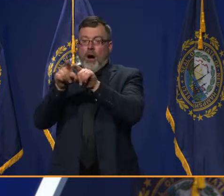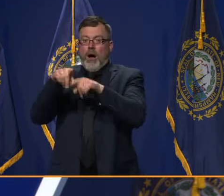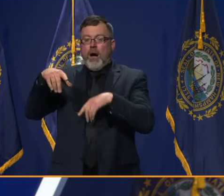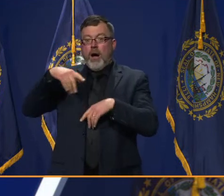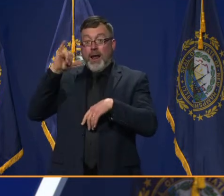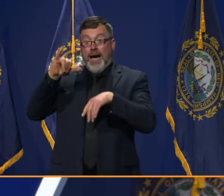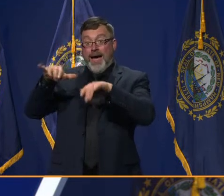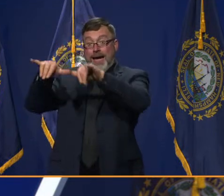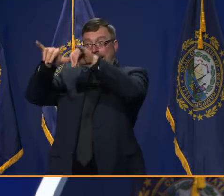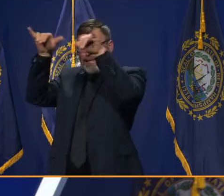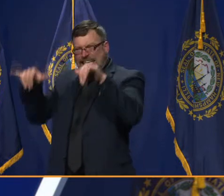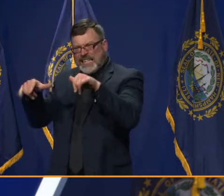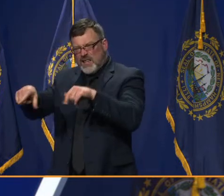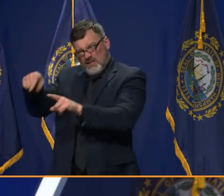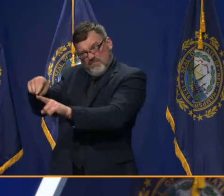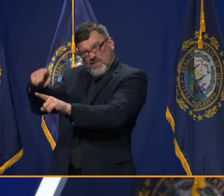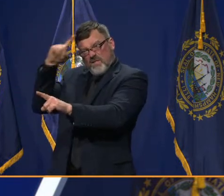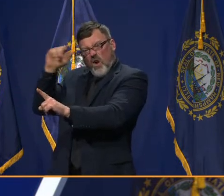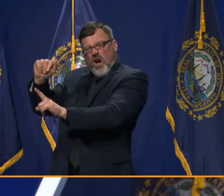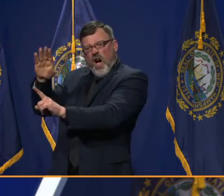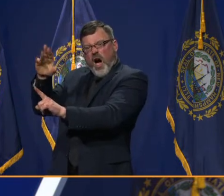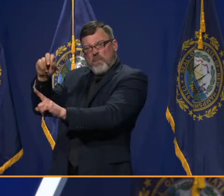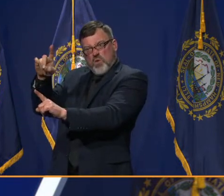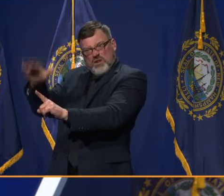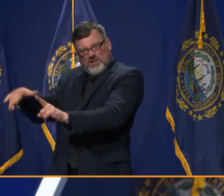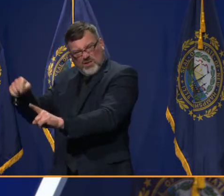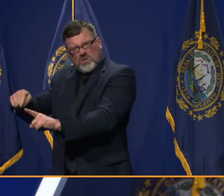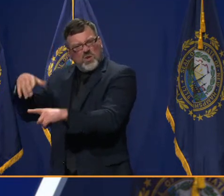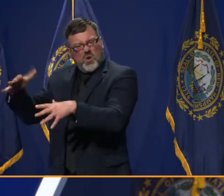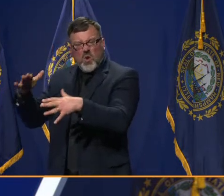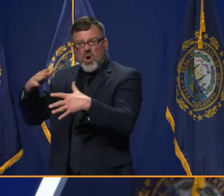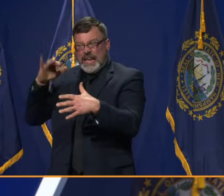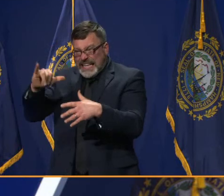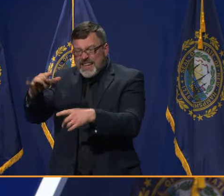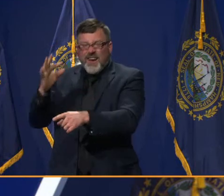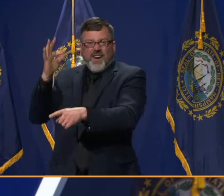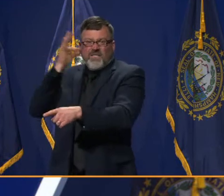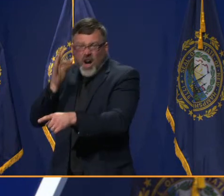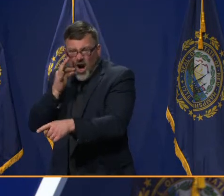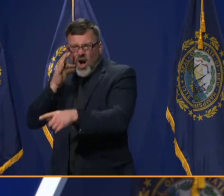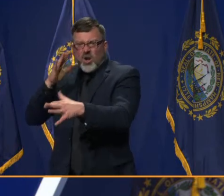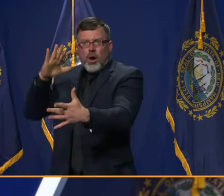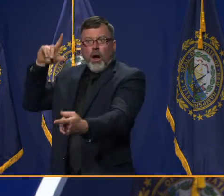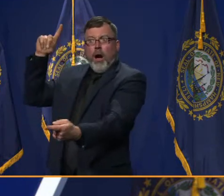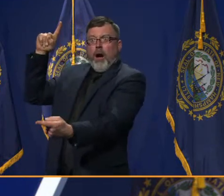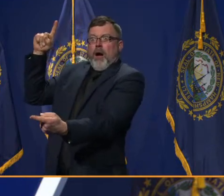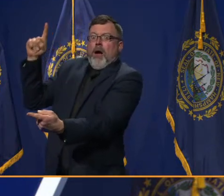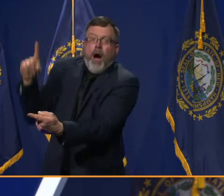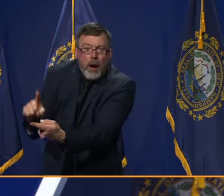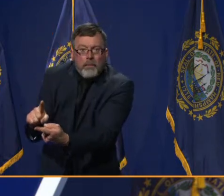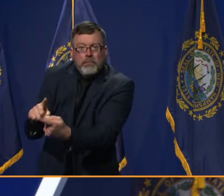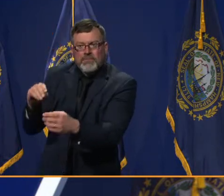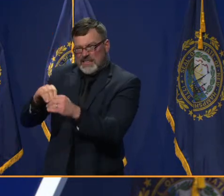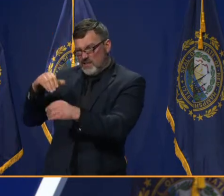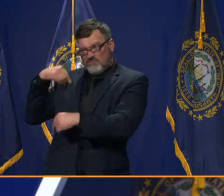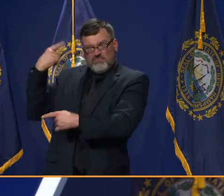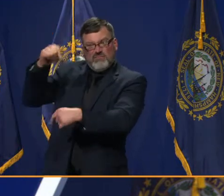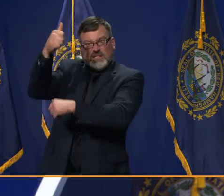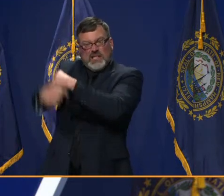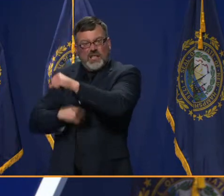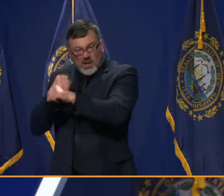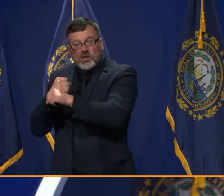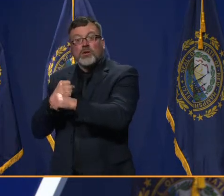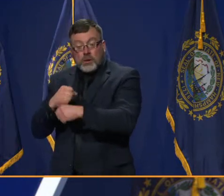kids, the number of children in foster care had dropped for the first time in a decade. The number of cases per social worker, it was